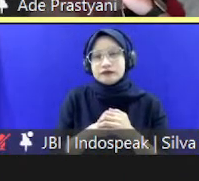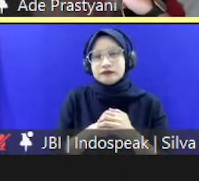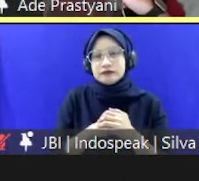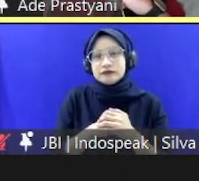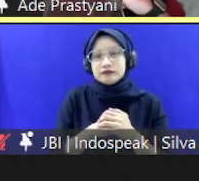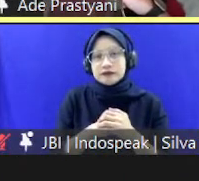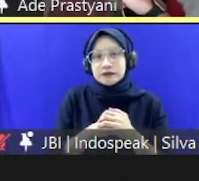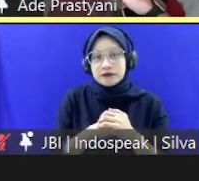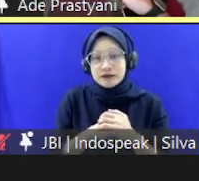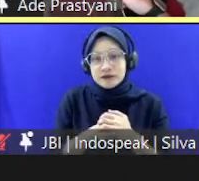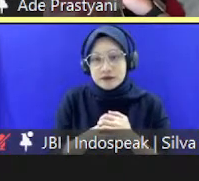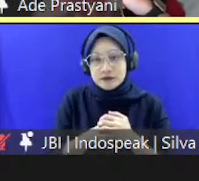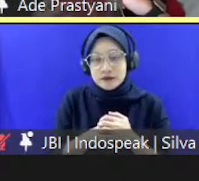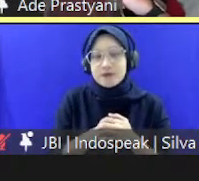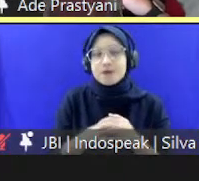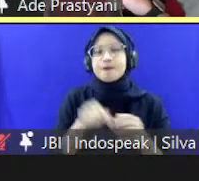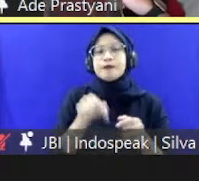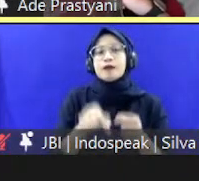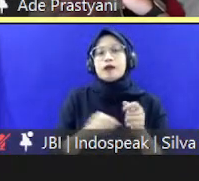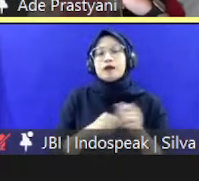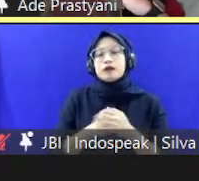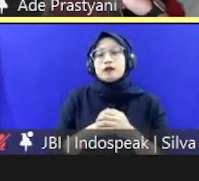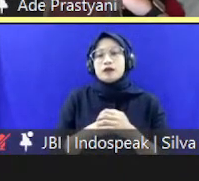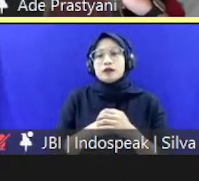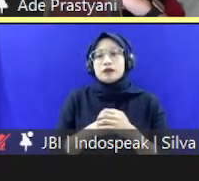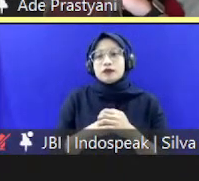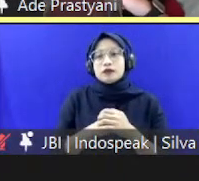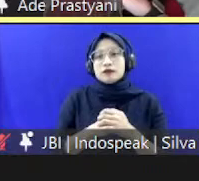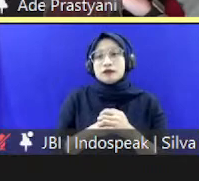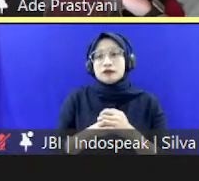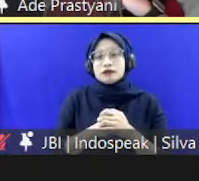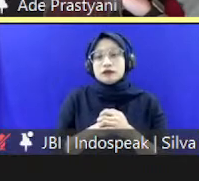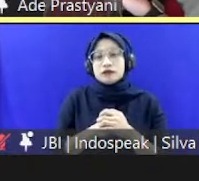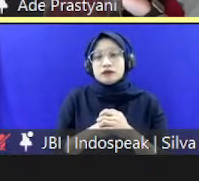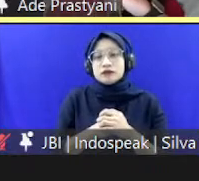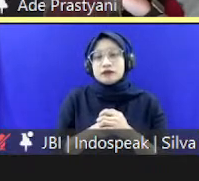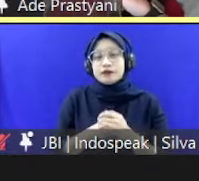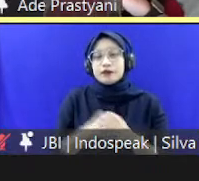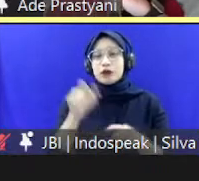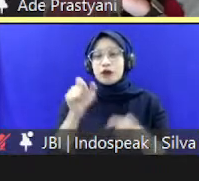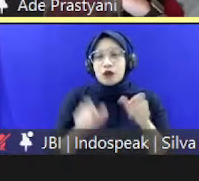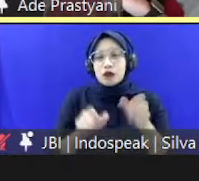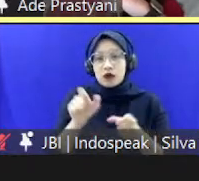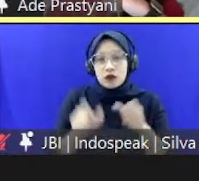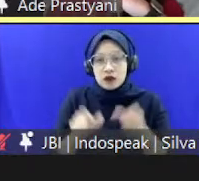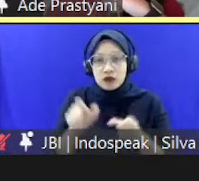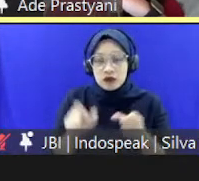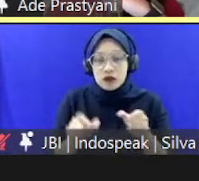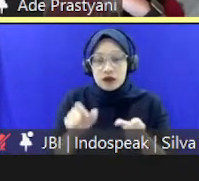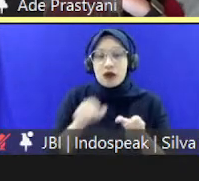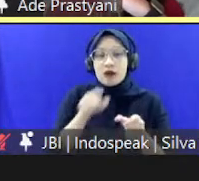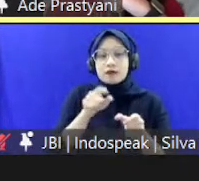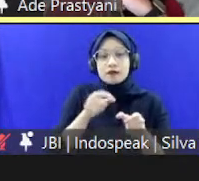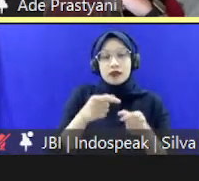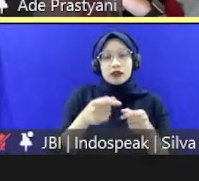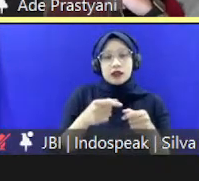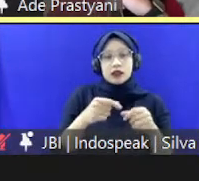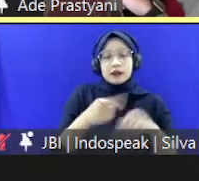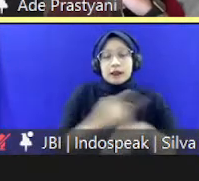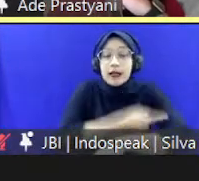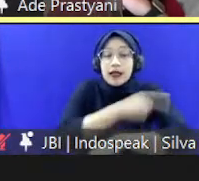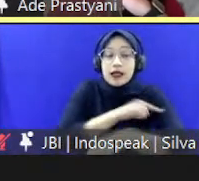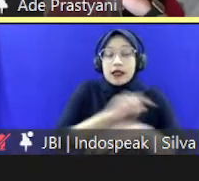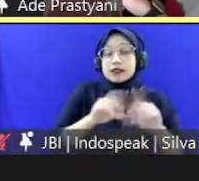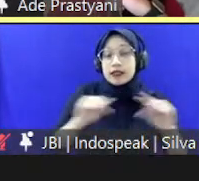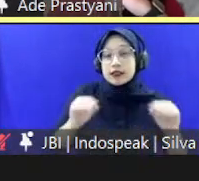have to be attuned to the processes and the factors that would alleviate that kind of fear. And as we were